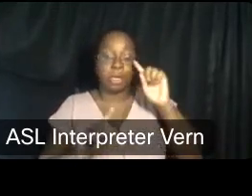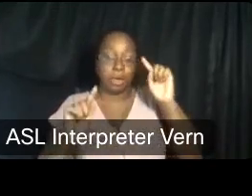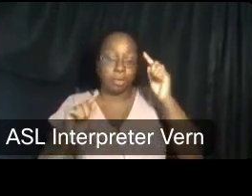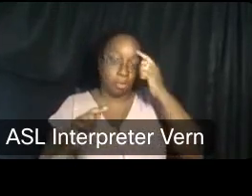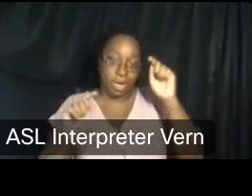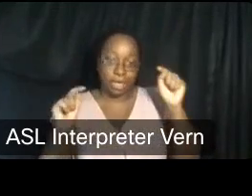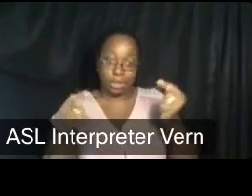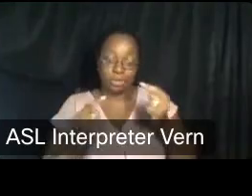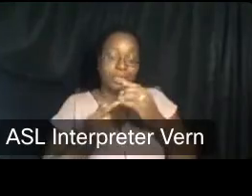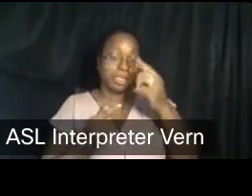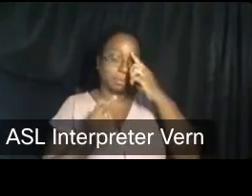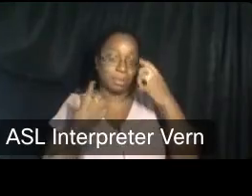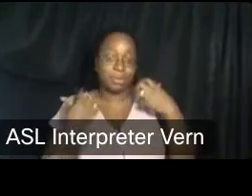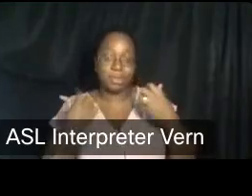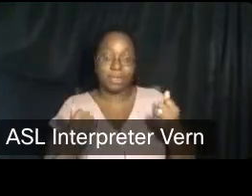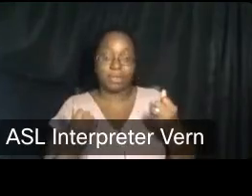accessing our services.